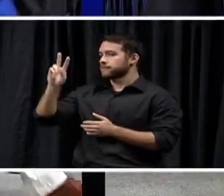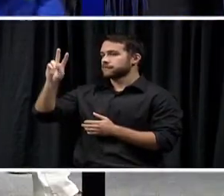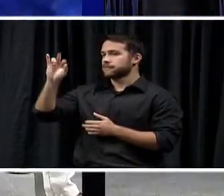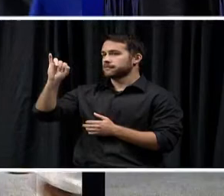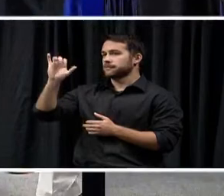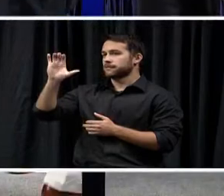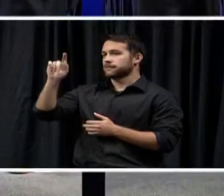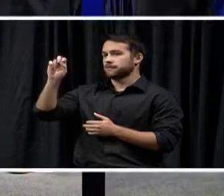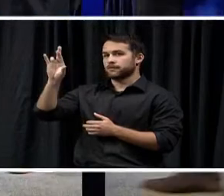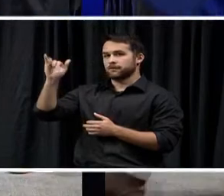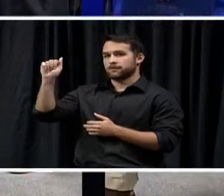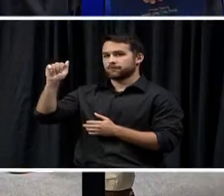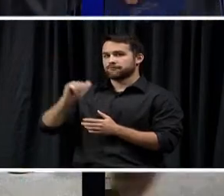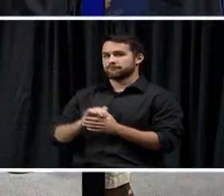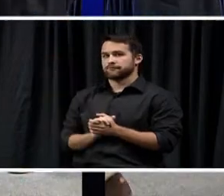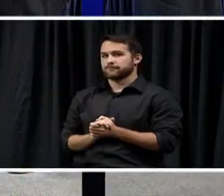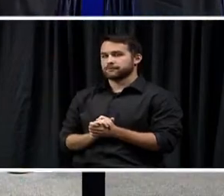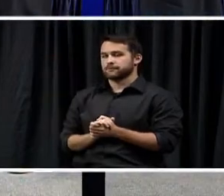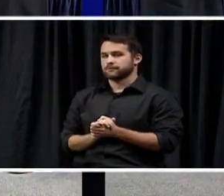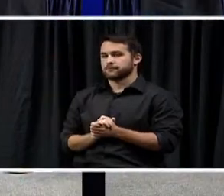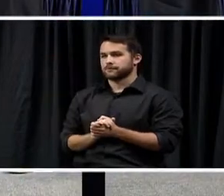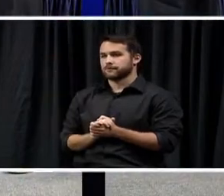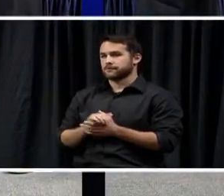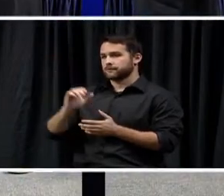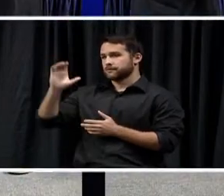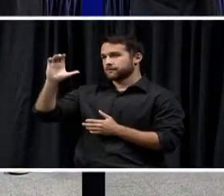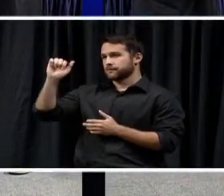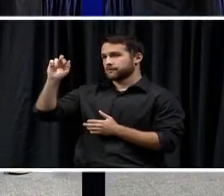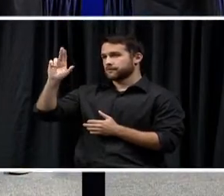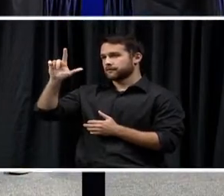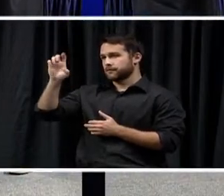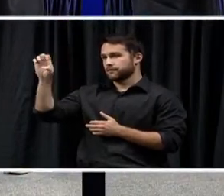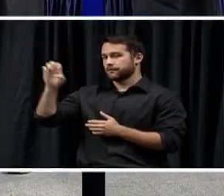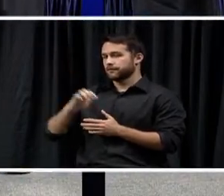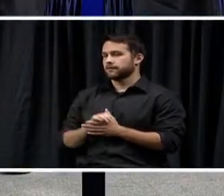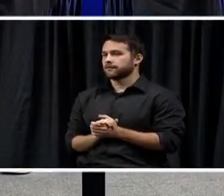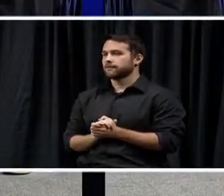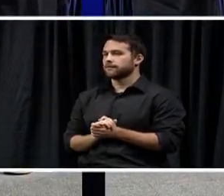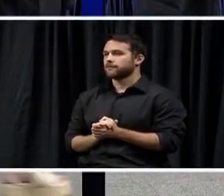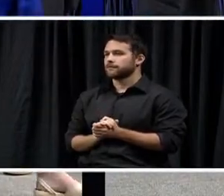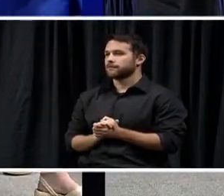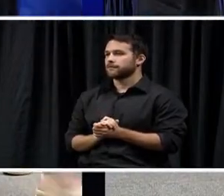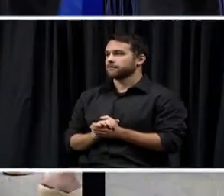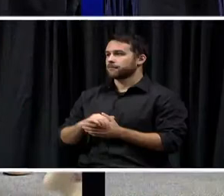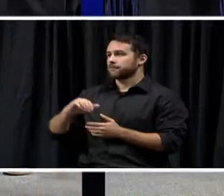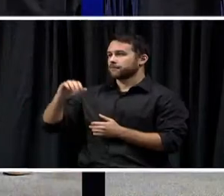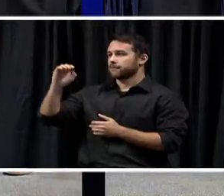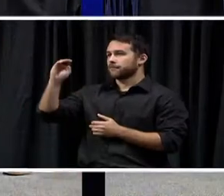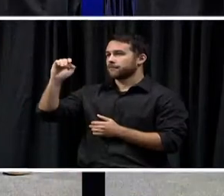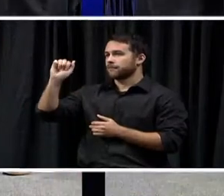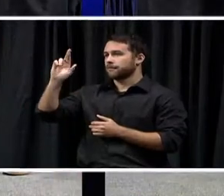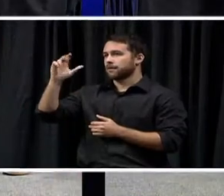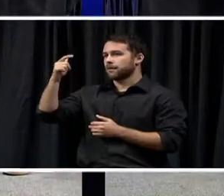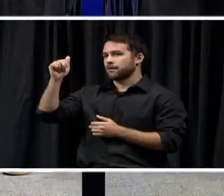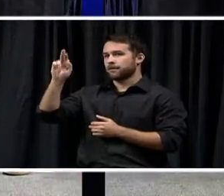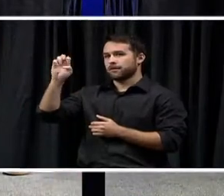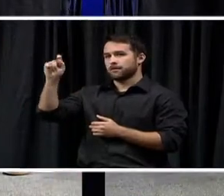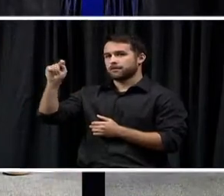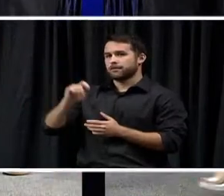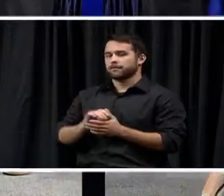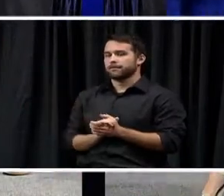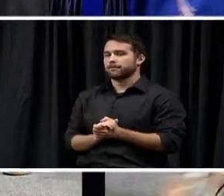Victoria Vance Harkins. Carly Faith Hawkins. Margaret Grace